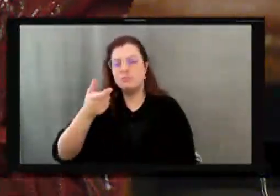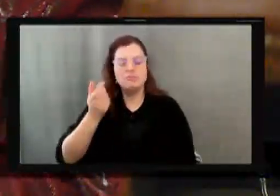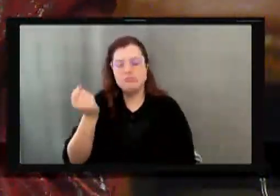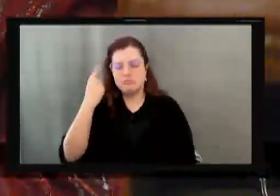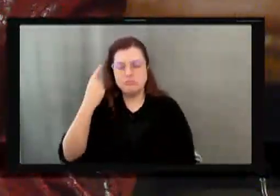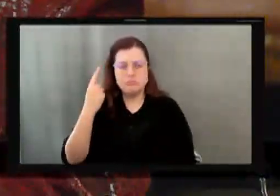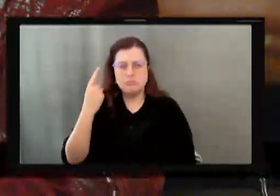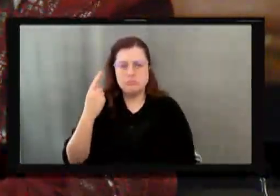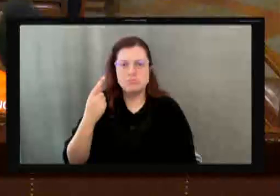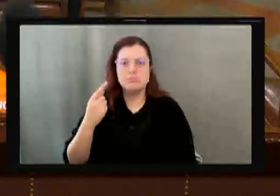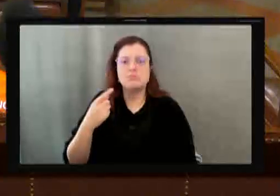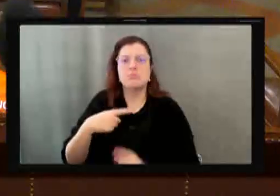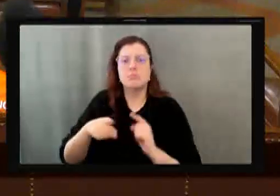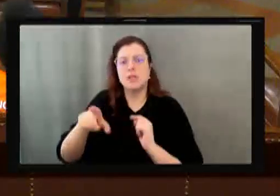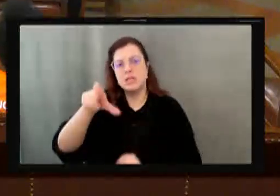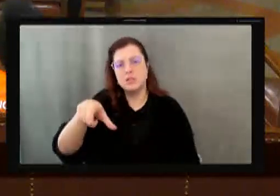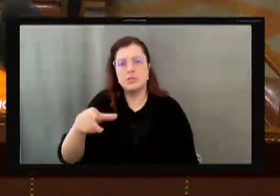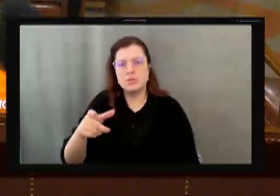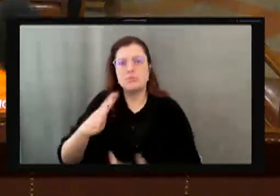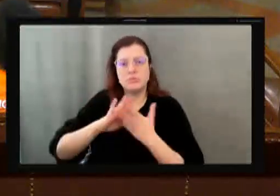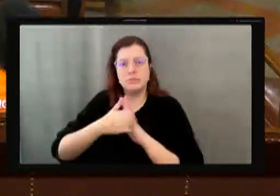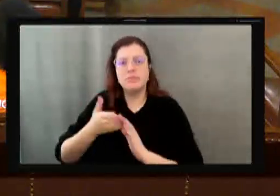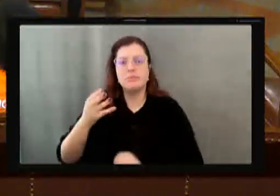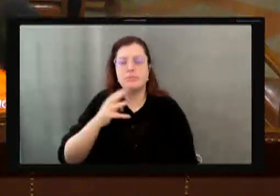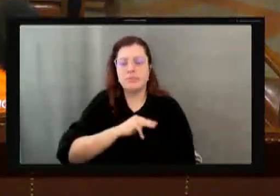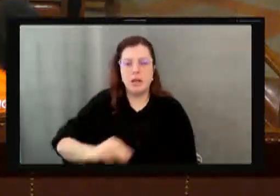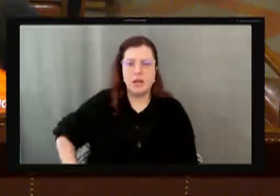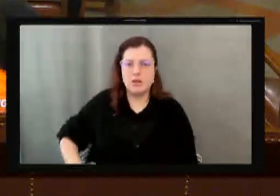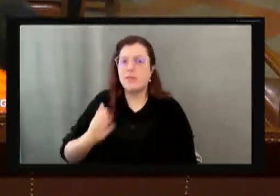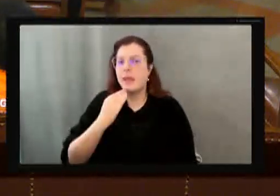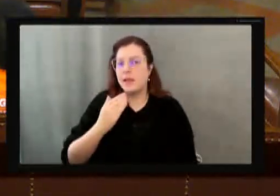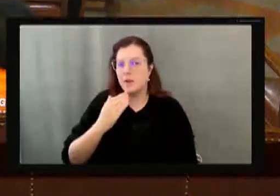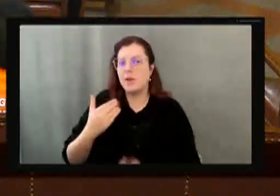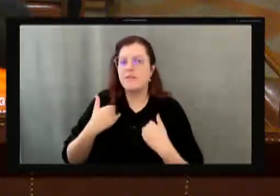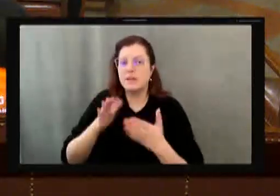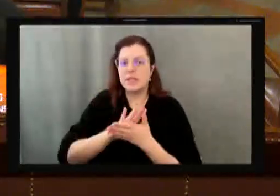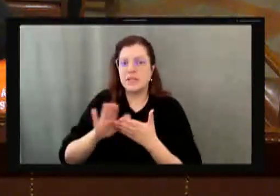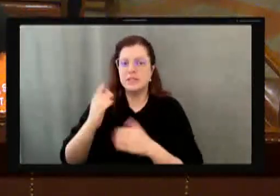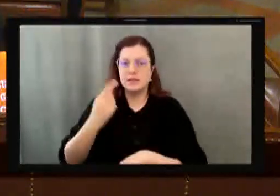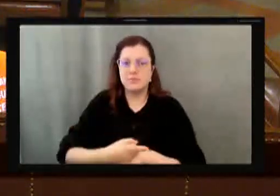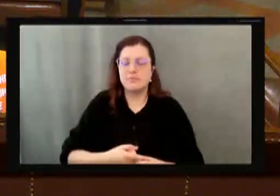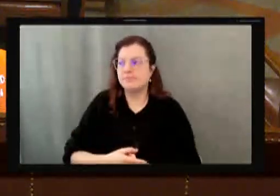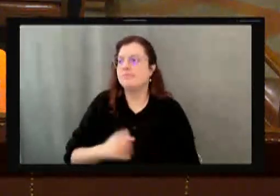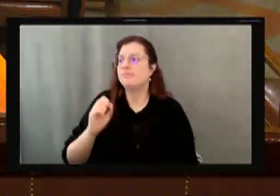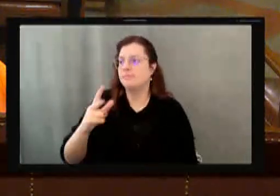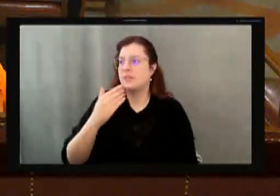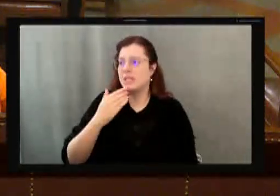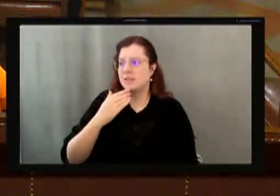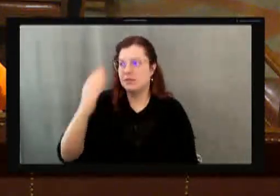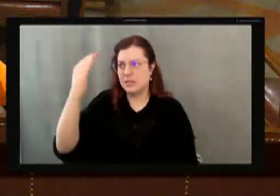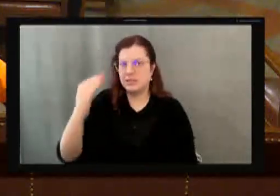okay, but he should be mayor. Thank you. Have a nice day. Go ahead. Thank you. Next speaker, please.